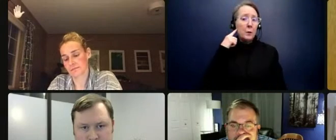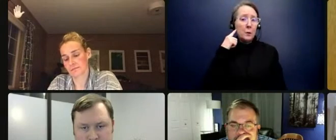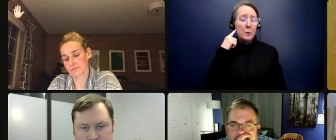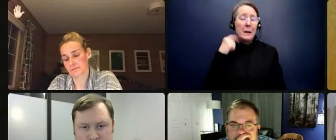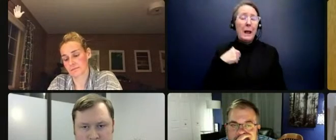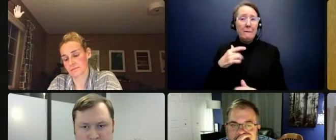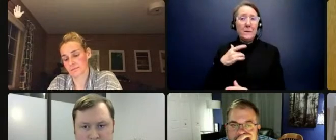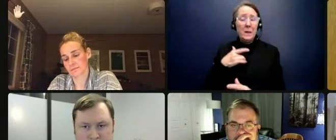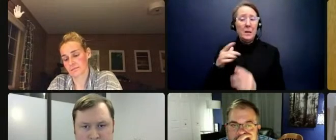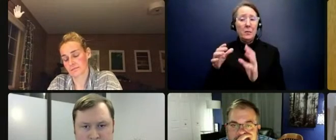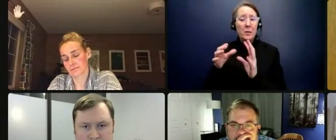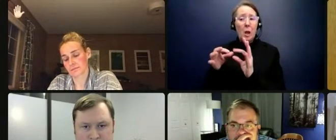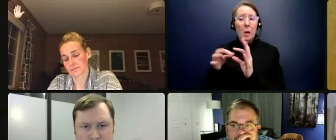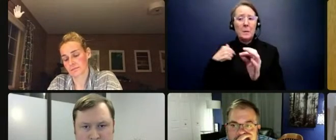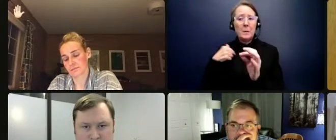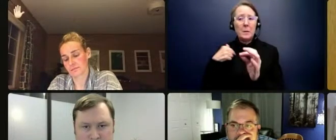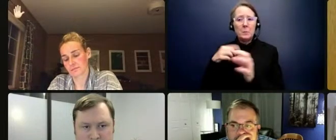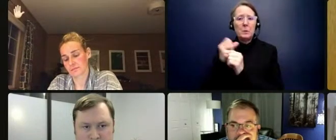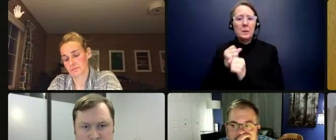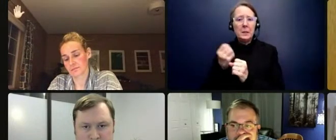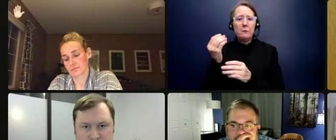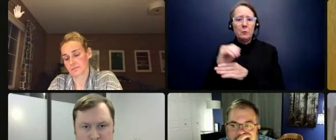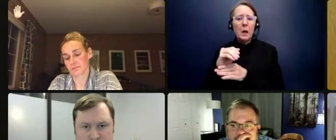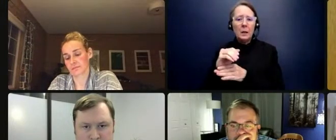we received on the issue tonight, is